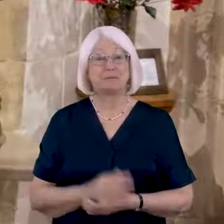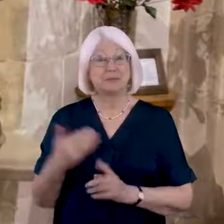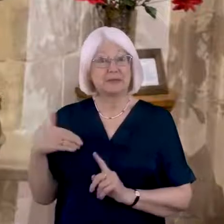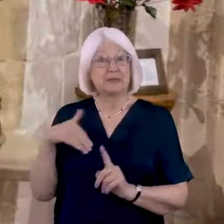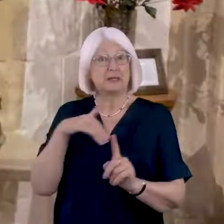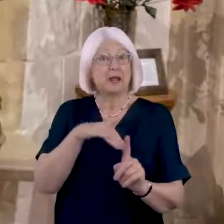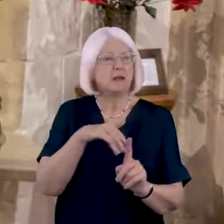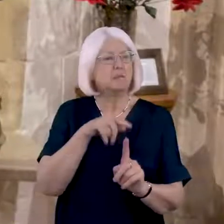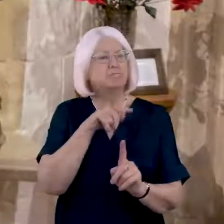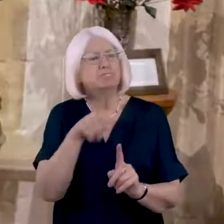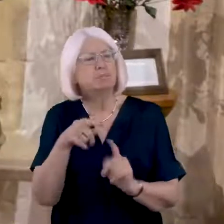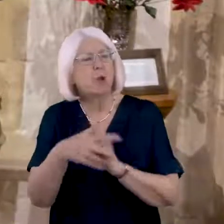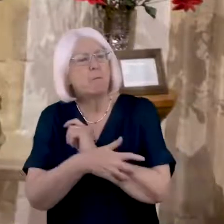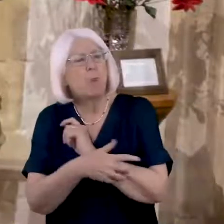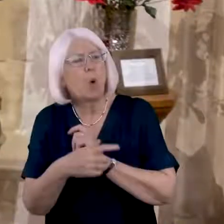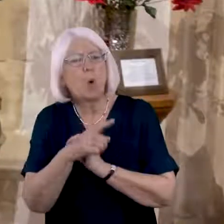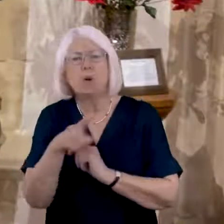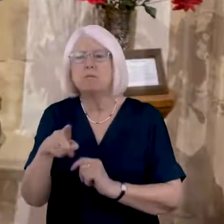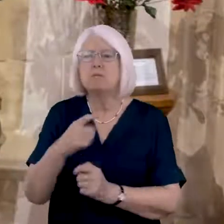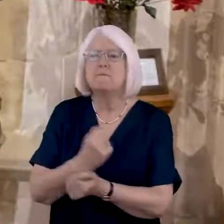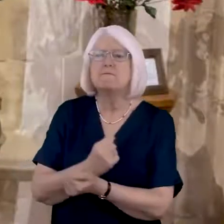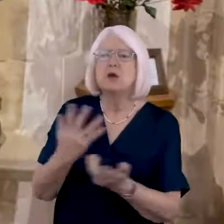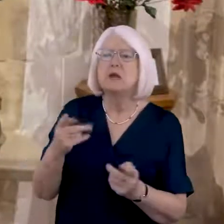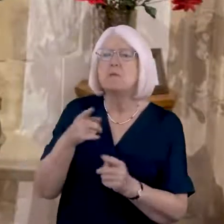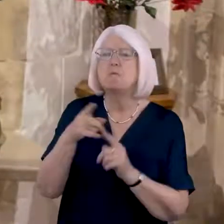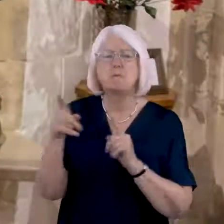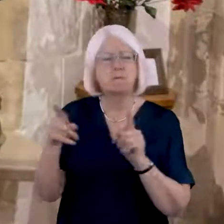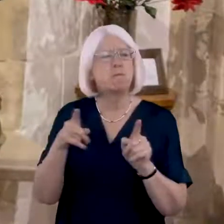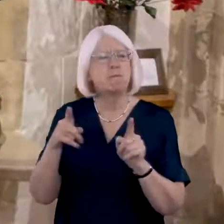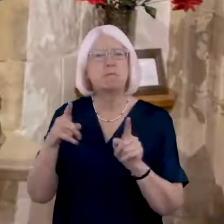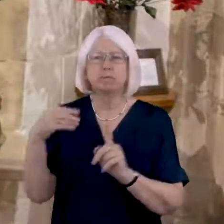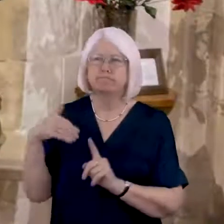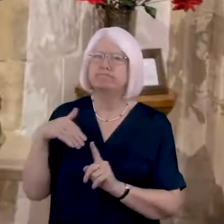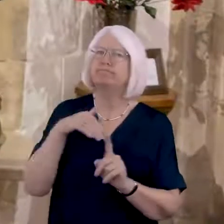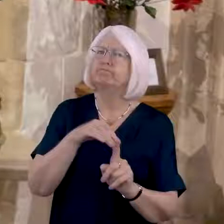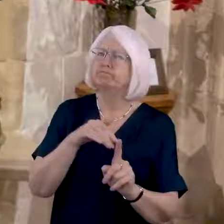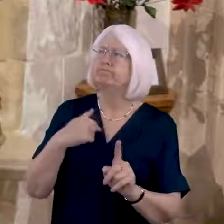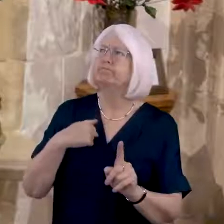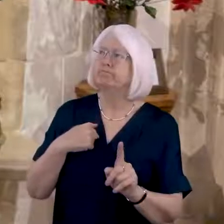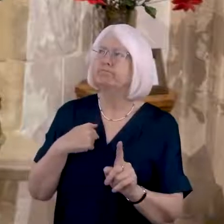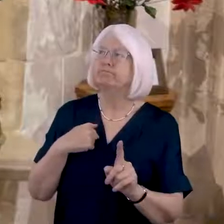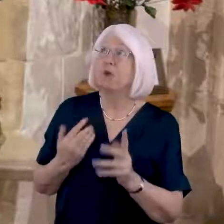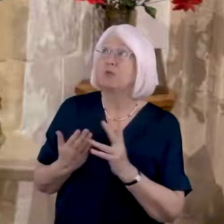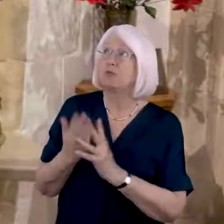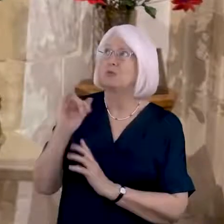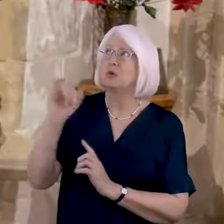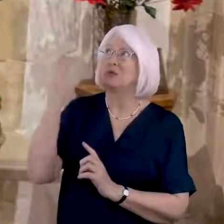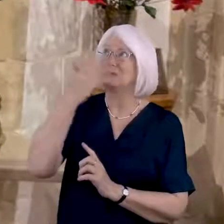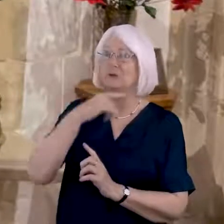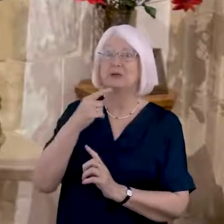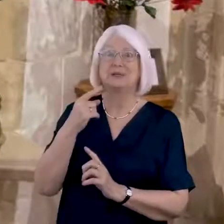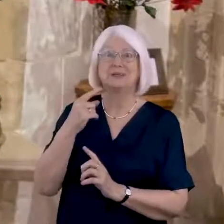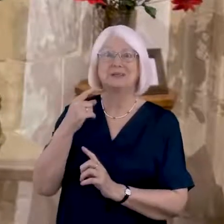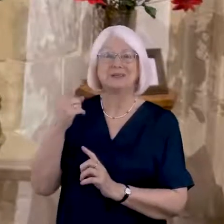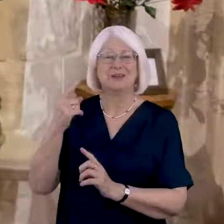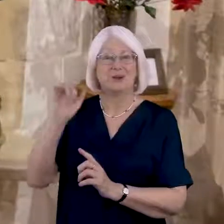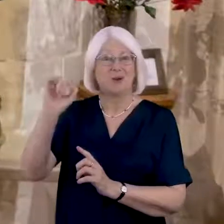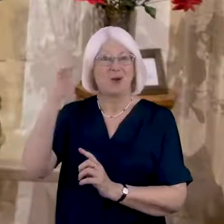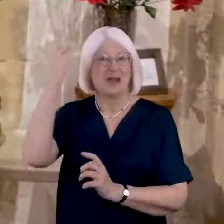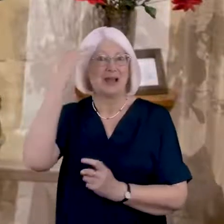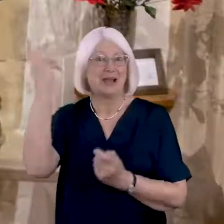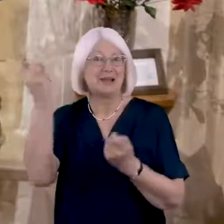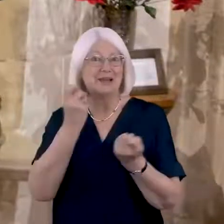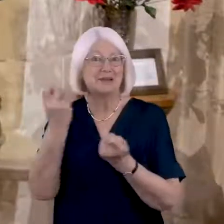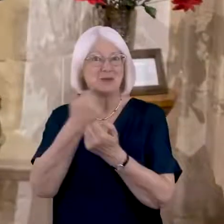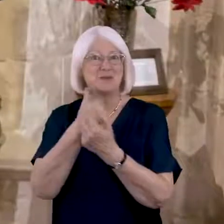Send us to bring help to the poor and freedom to the oppressed. Father, by your Spirit,